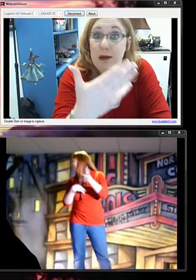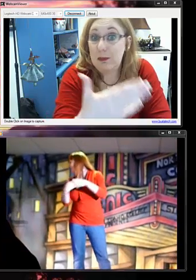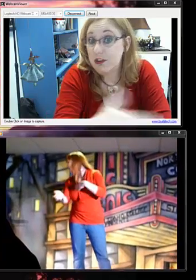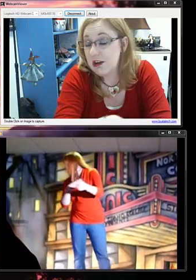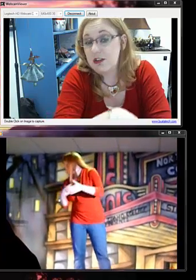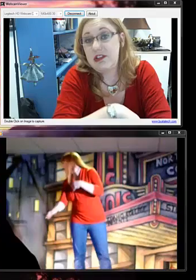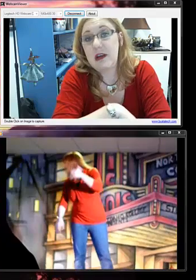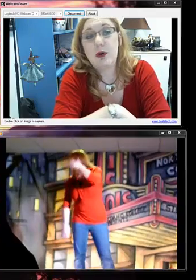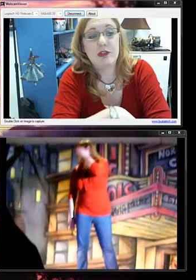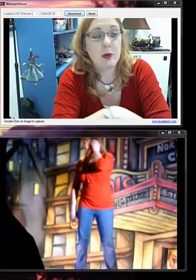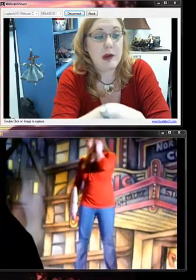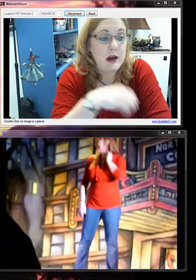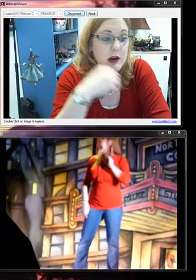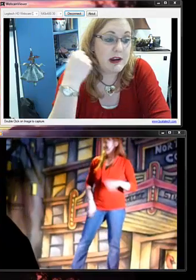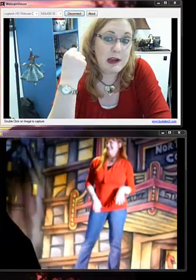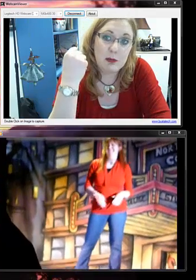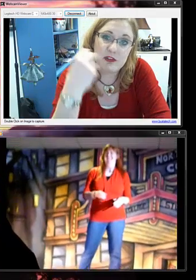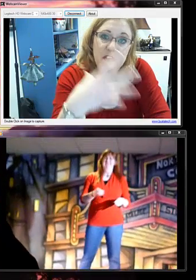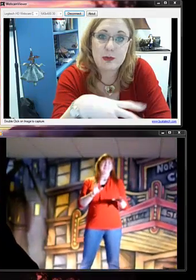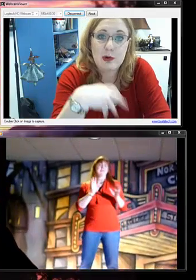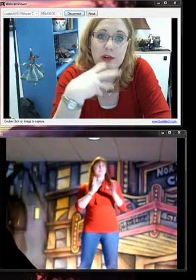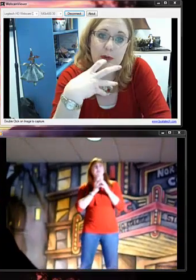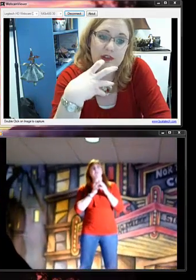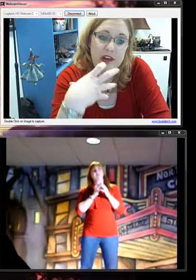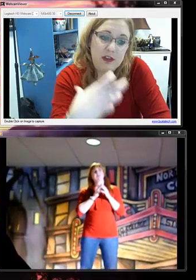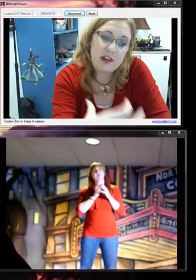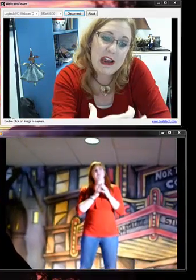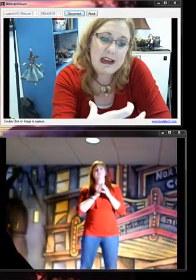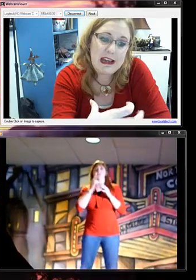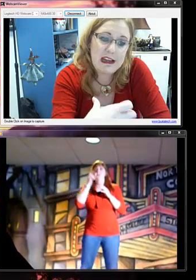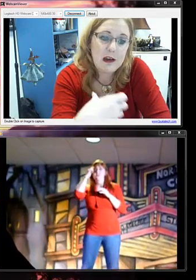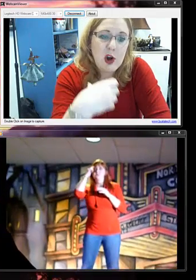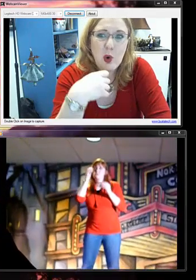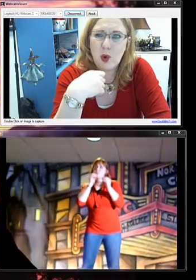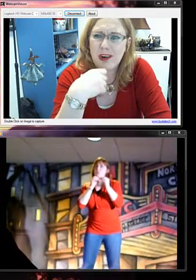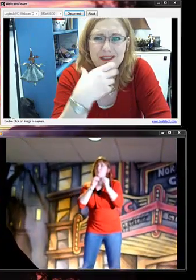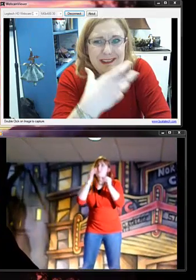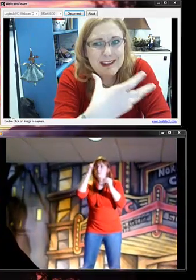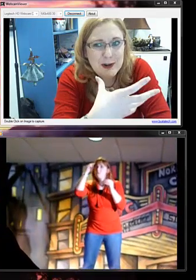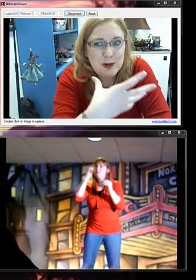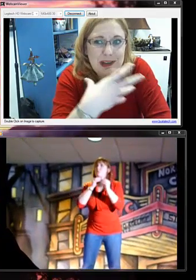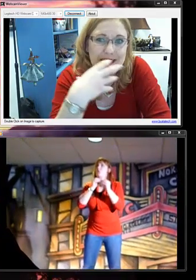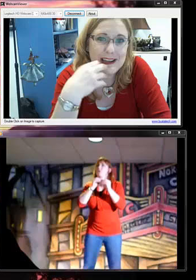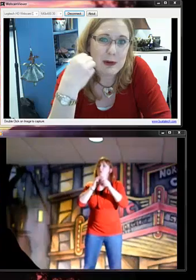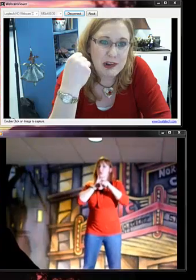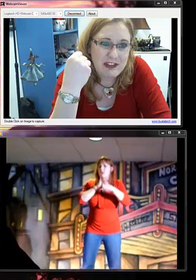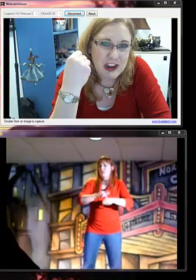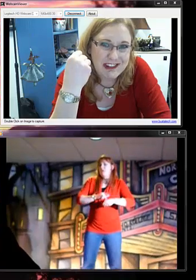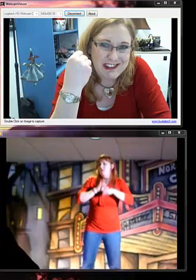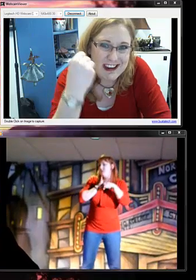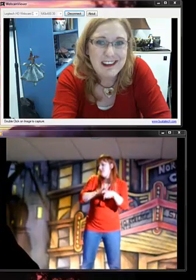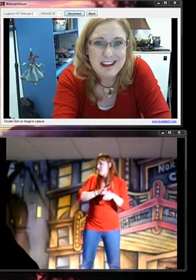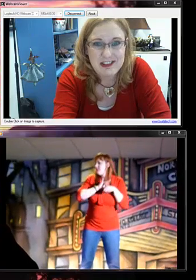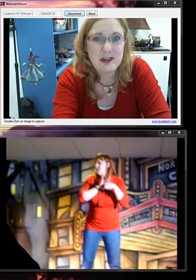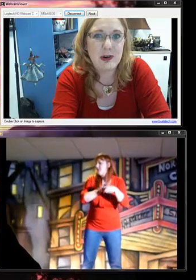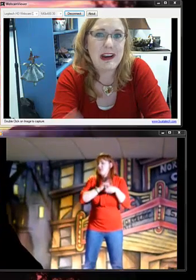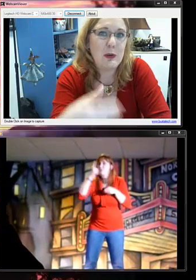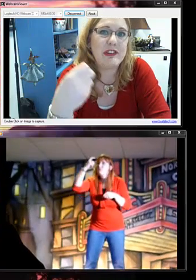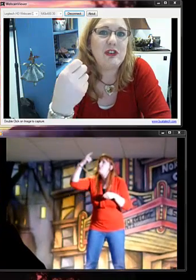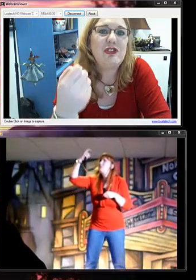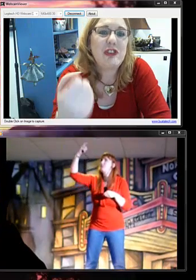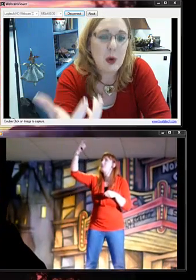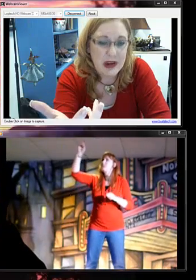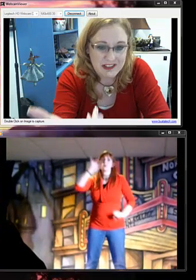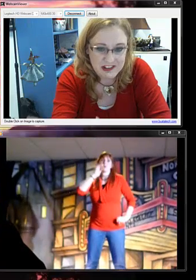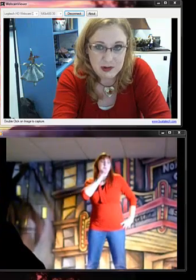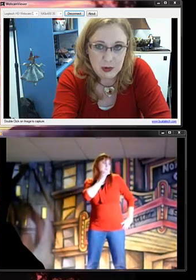appropriate for people to understand what was going on. It was visual, it was entertaining, or no, I was just telling the story. I